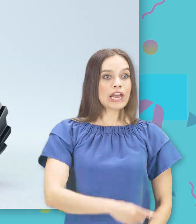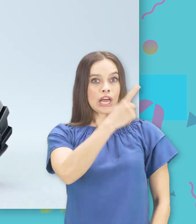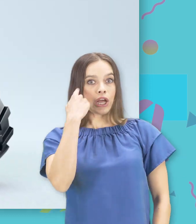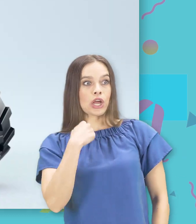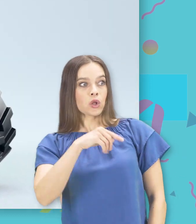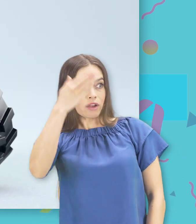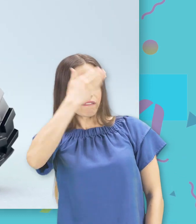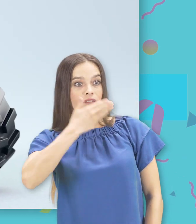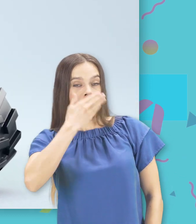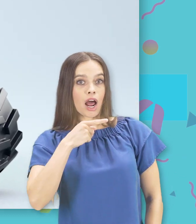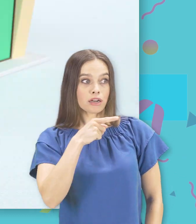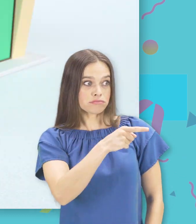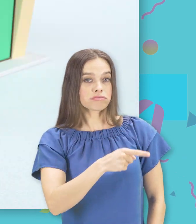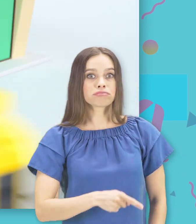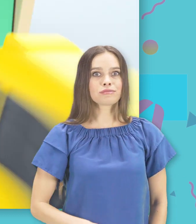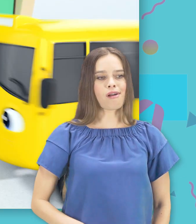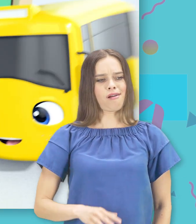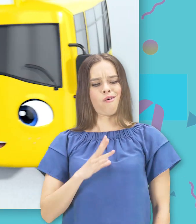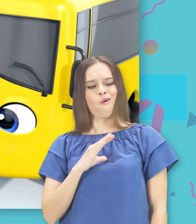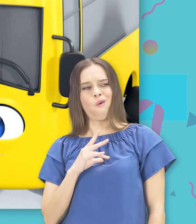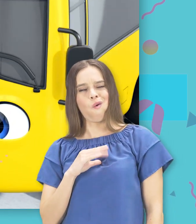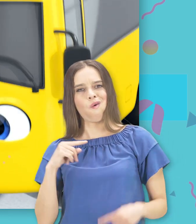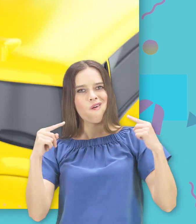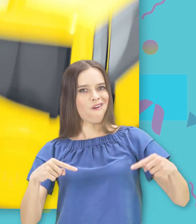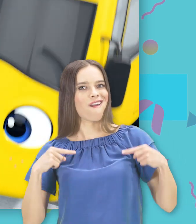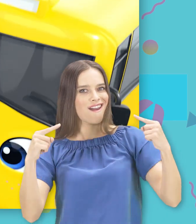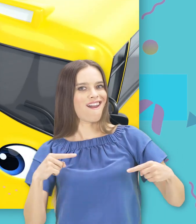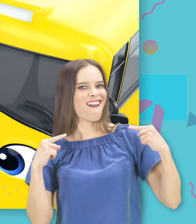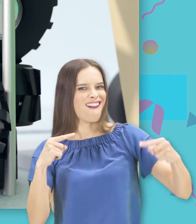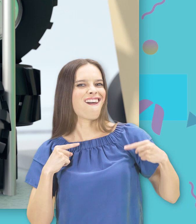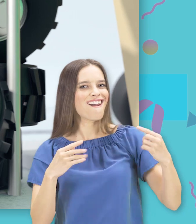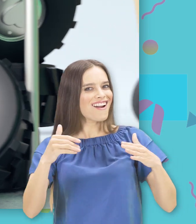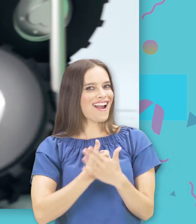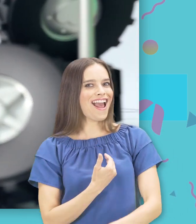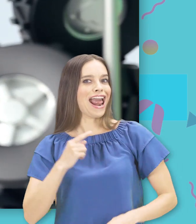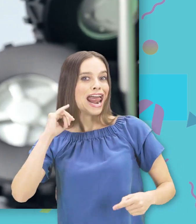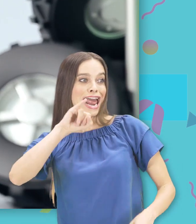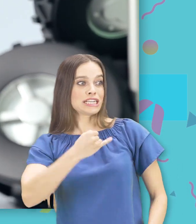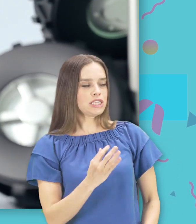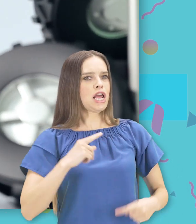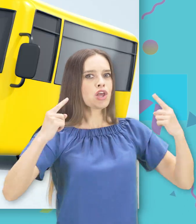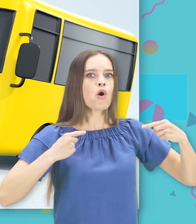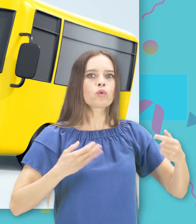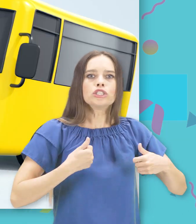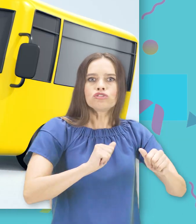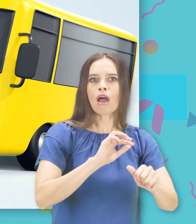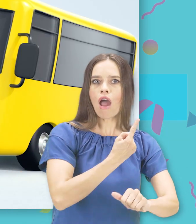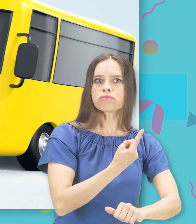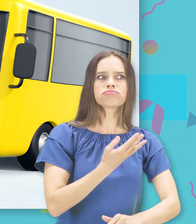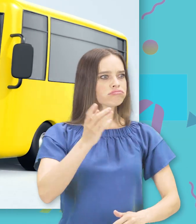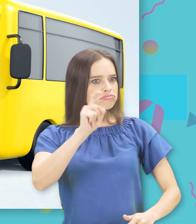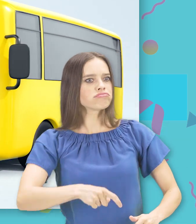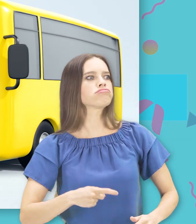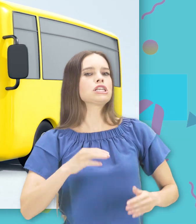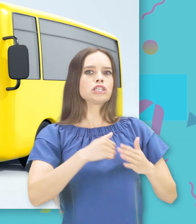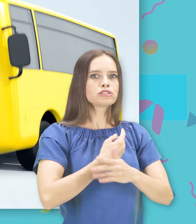Just look in front of you. Cool tires, shiny and new. Jesse's wheels are worst, let her try them first. Jesse needs